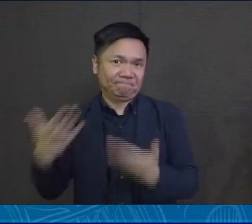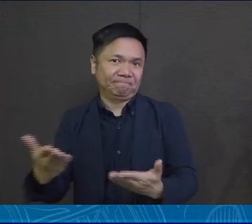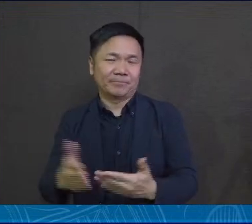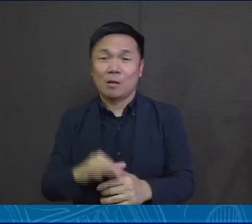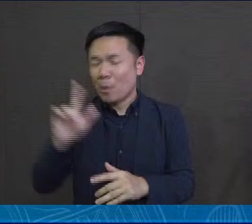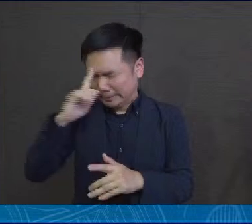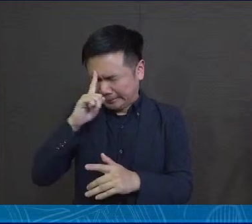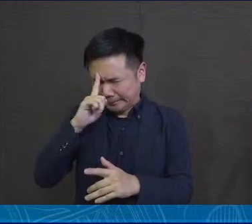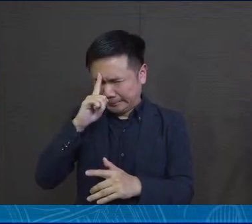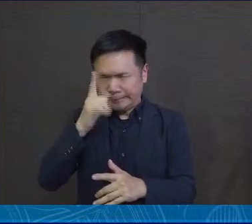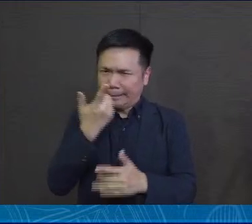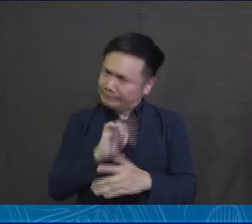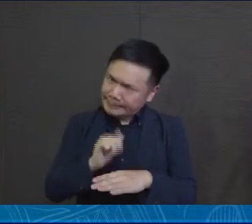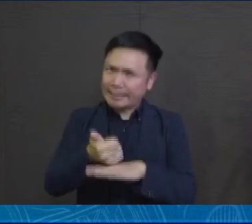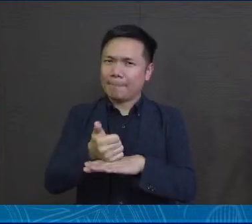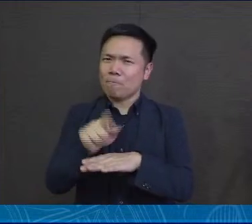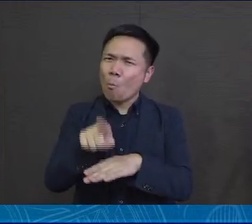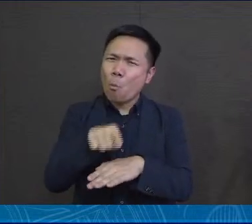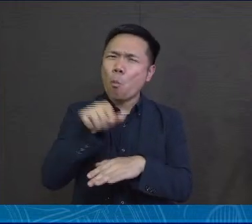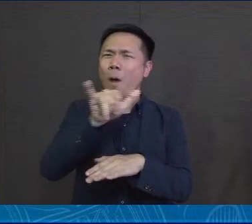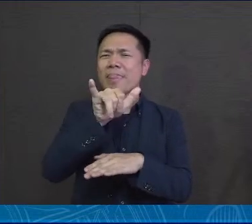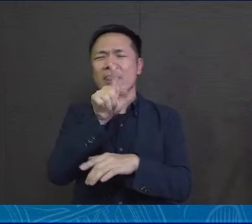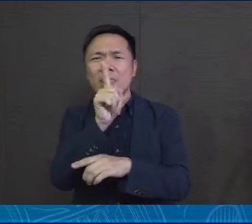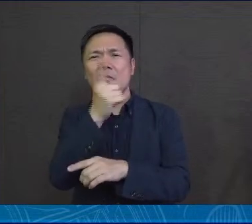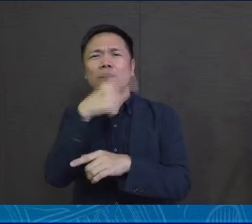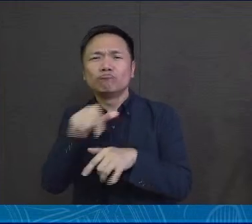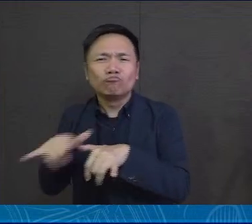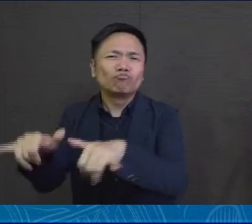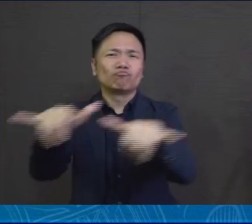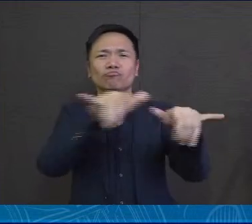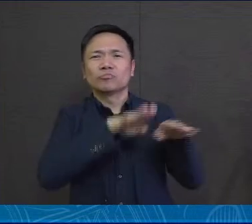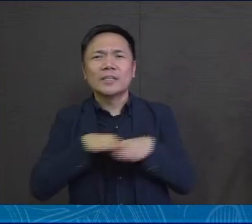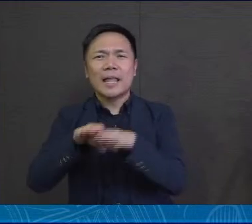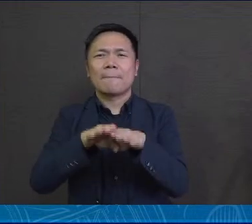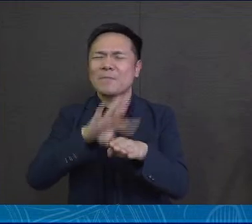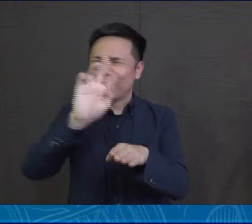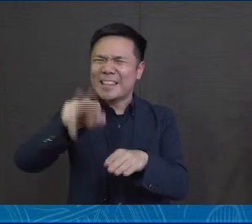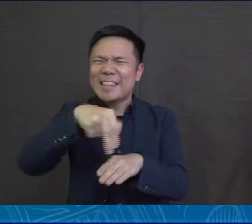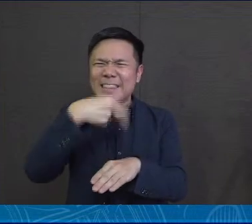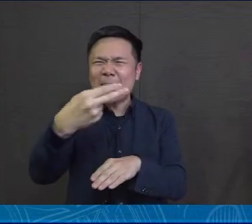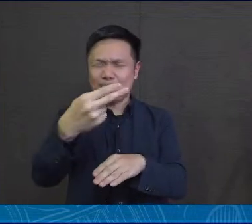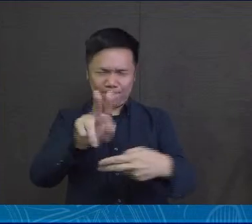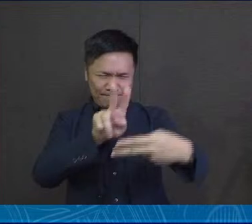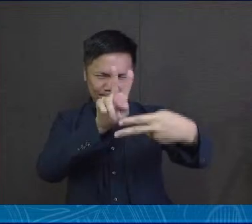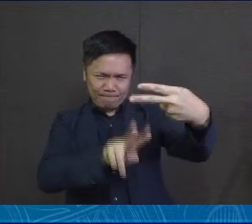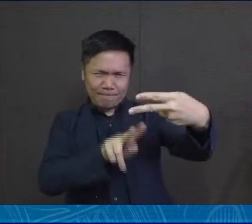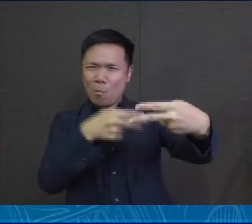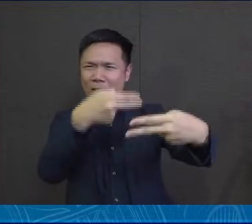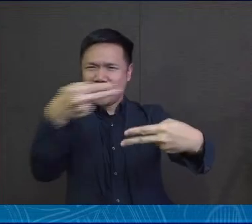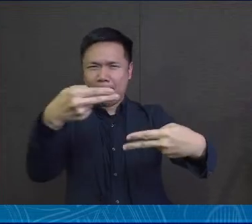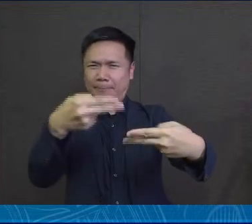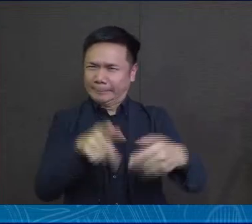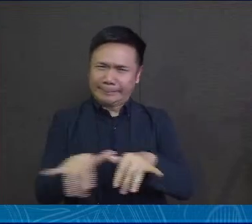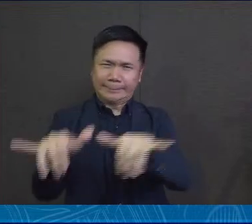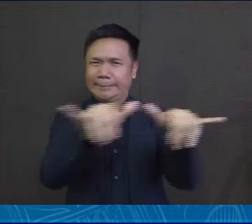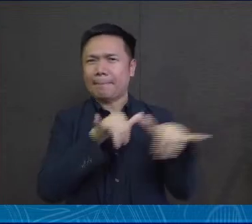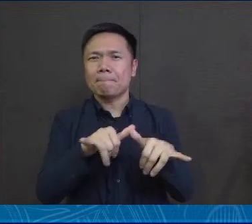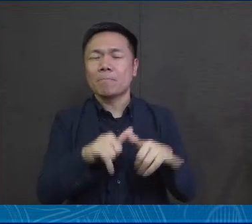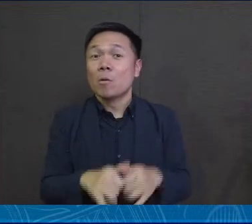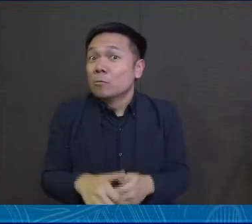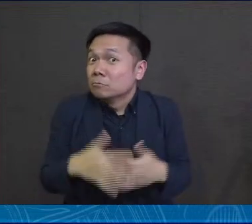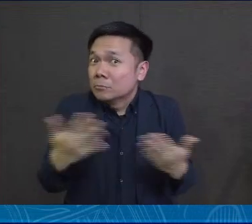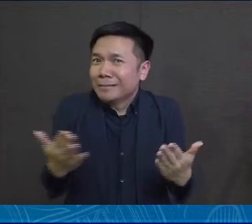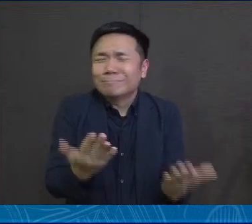the so-called GLIDE. This is a global unique disaster identifier, so that it